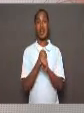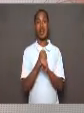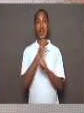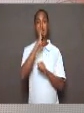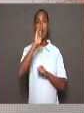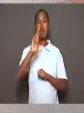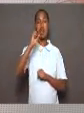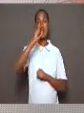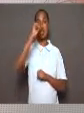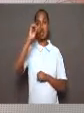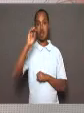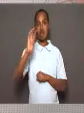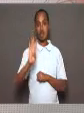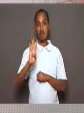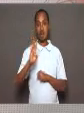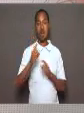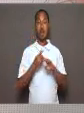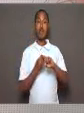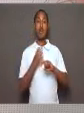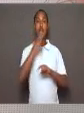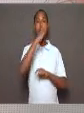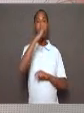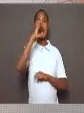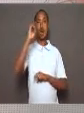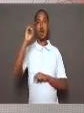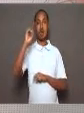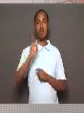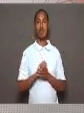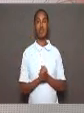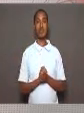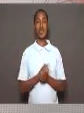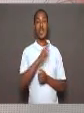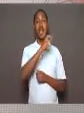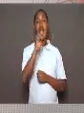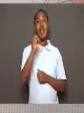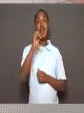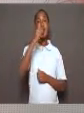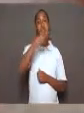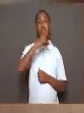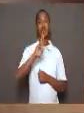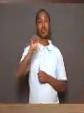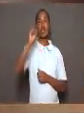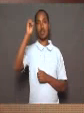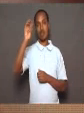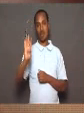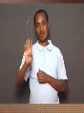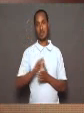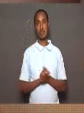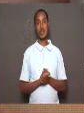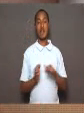sulfate from copper 2 oxide and sulfuric acid.